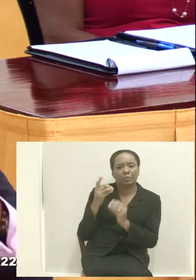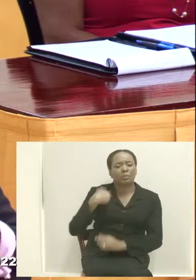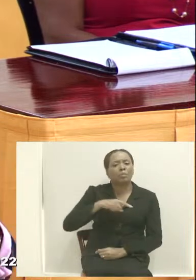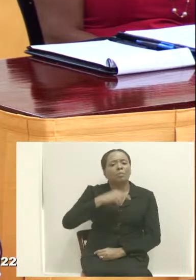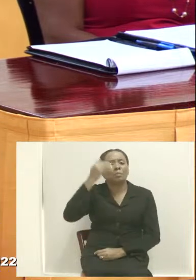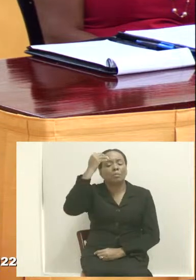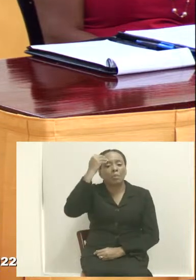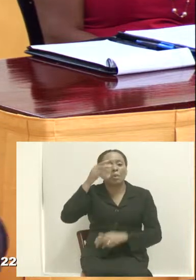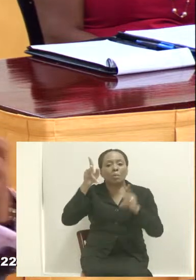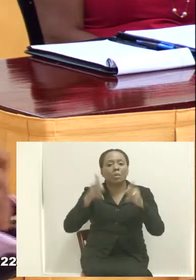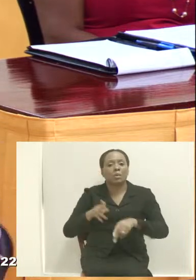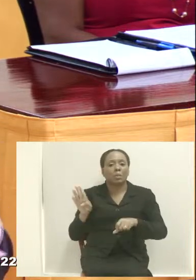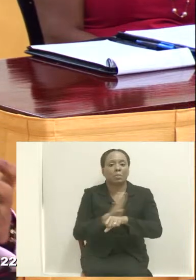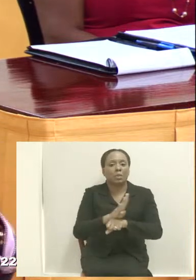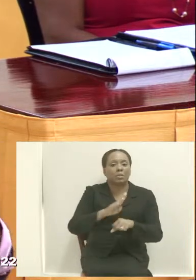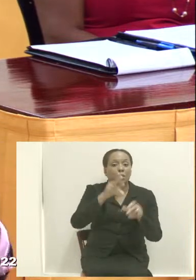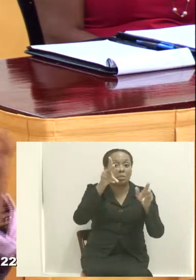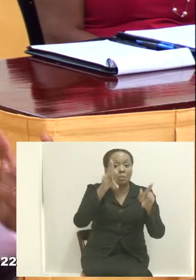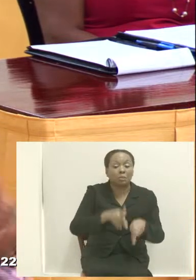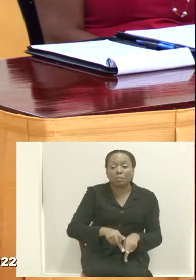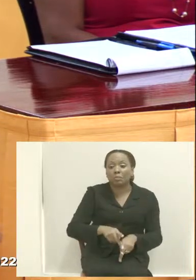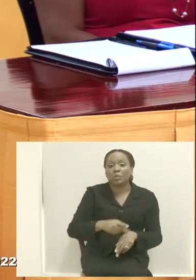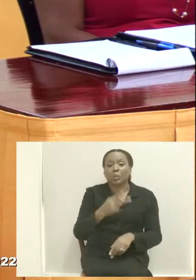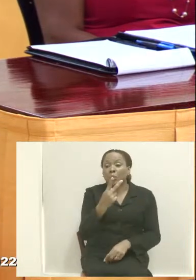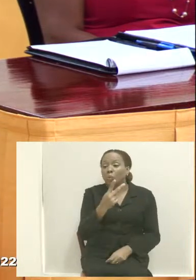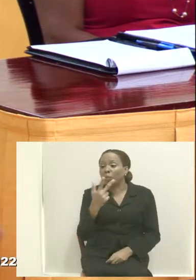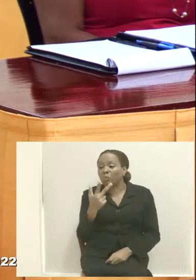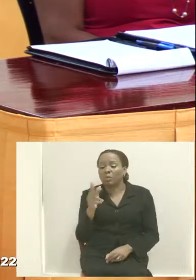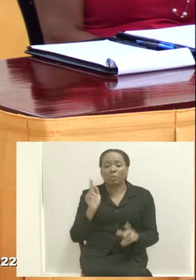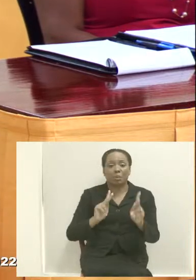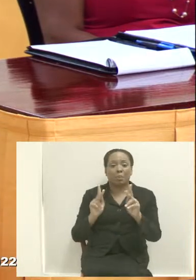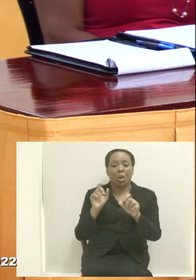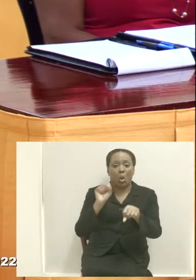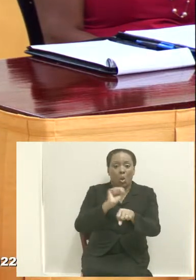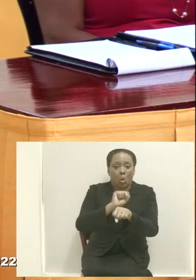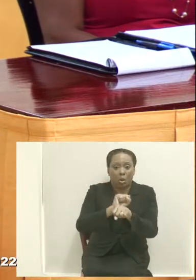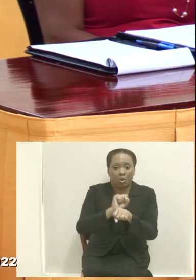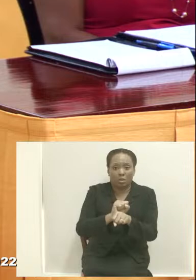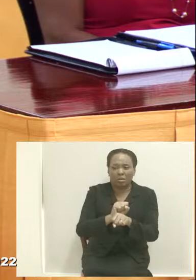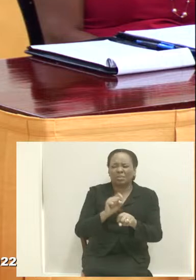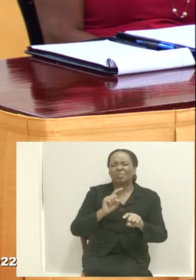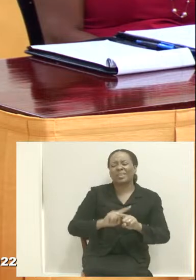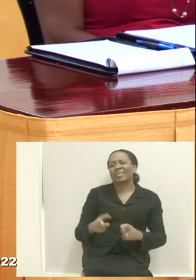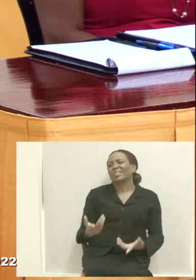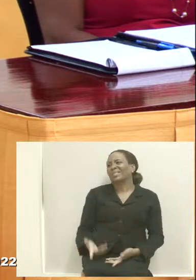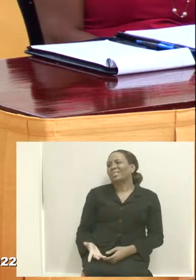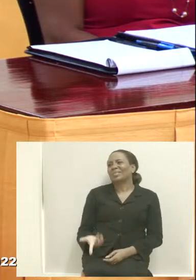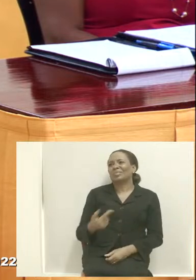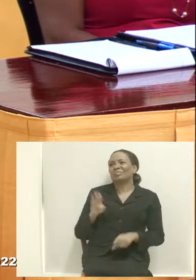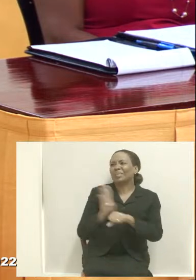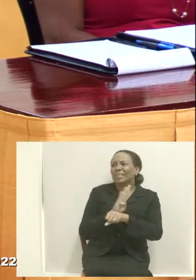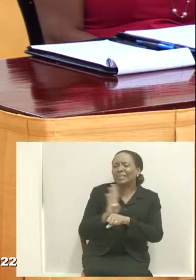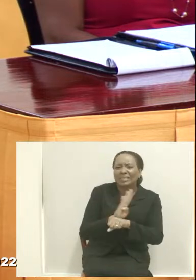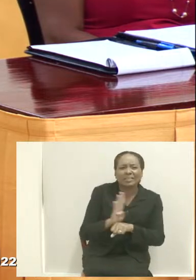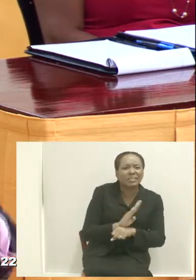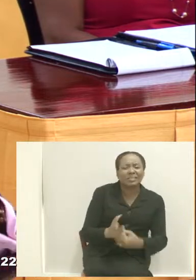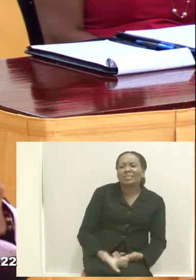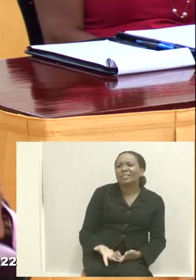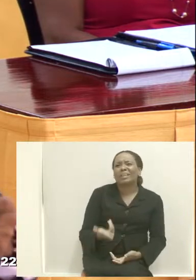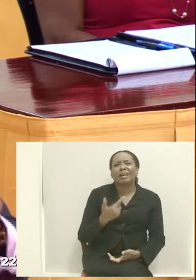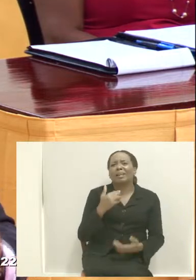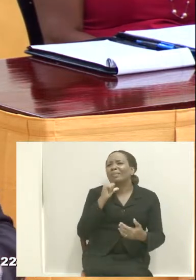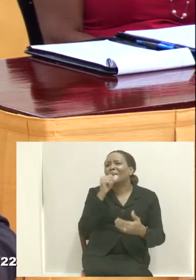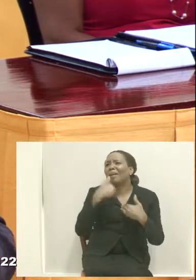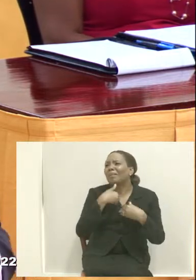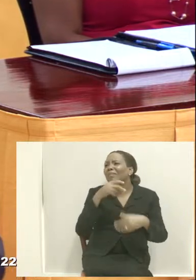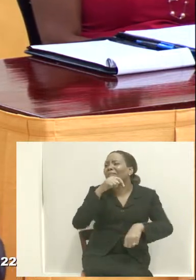in the micro business with him, but you're very busy. You still got your family life. You're still running helter and skelter to make sure that you're making